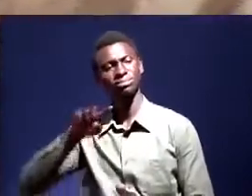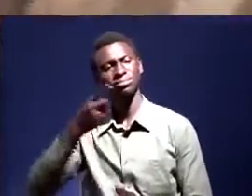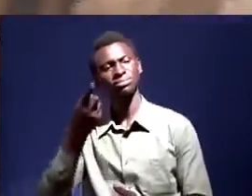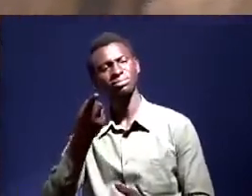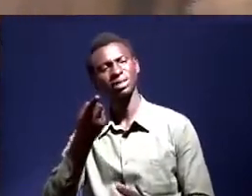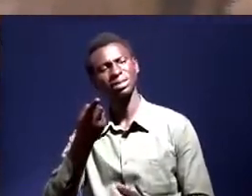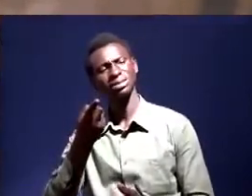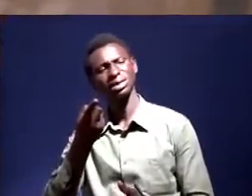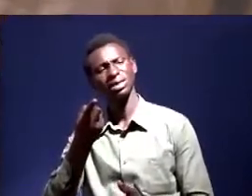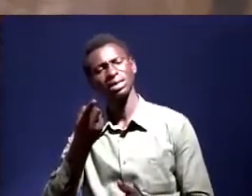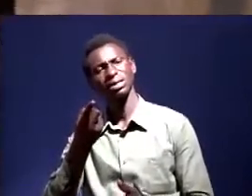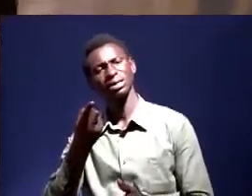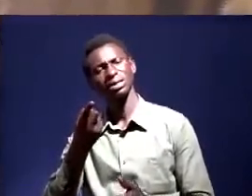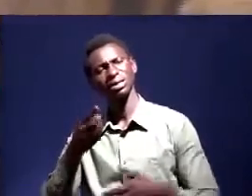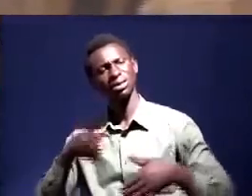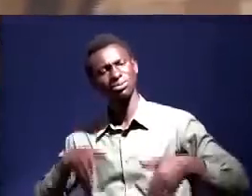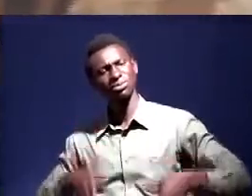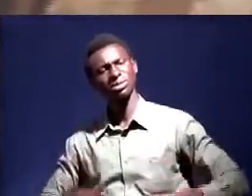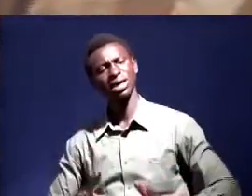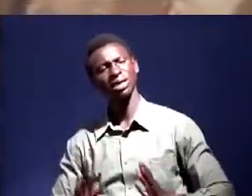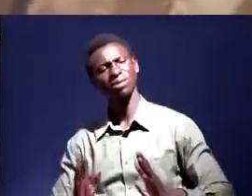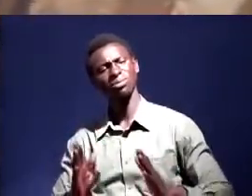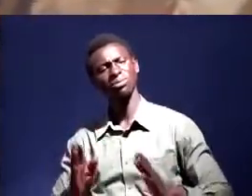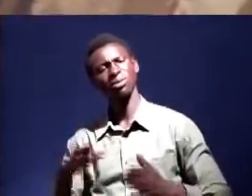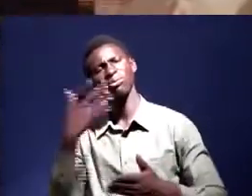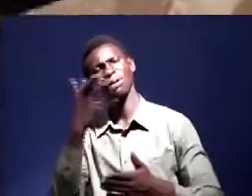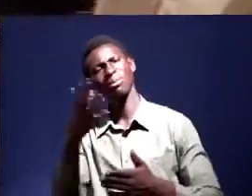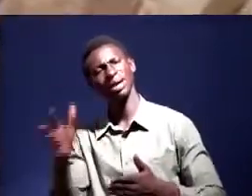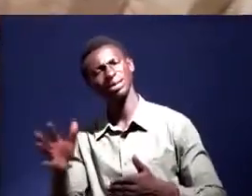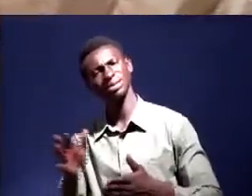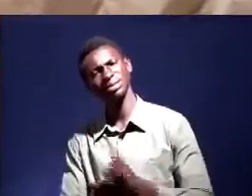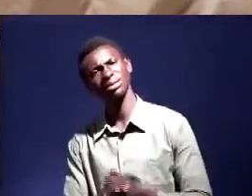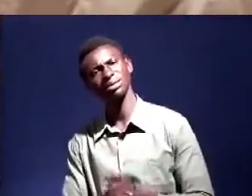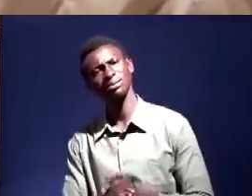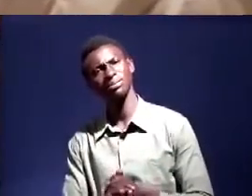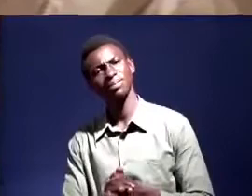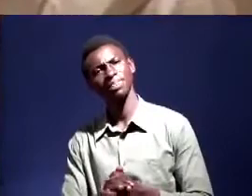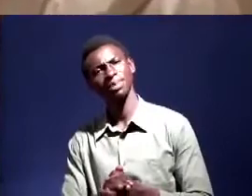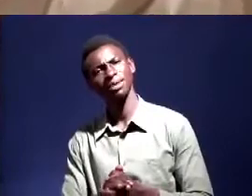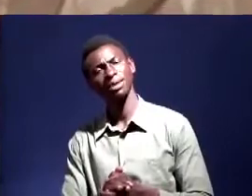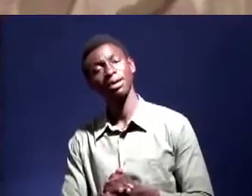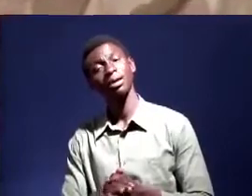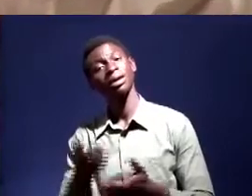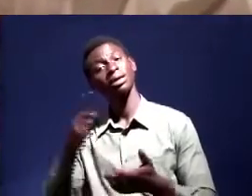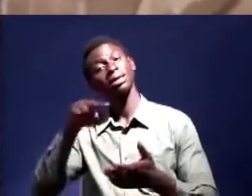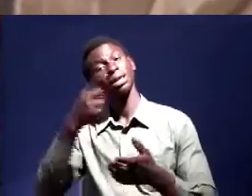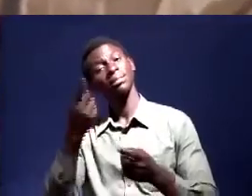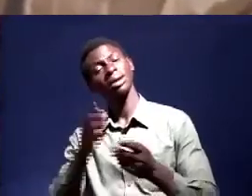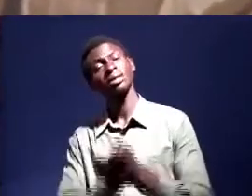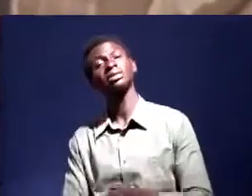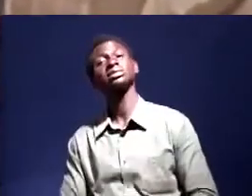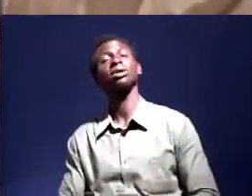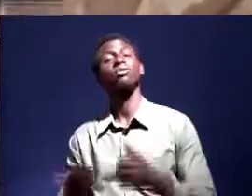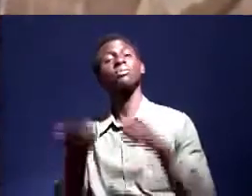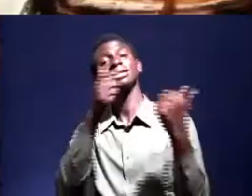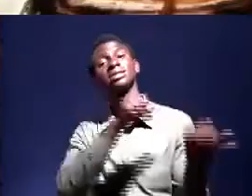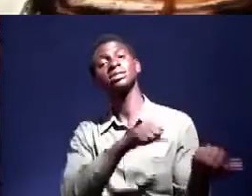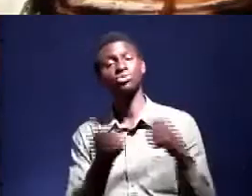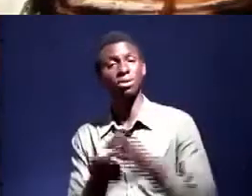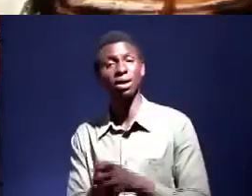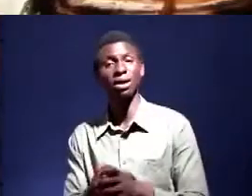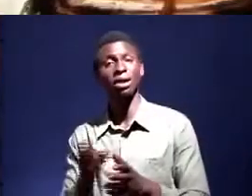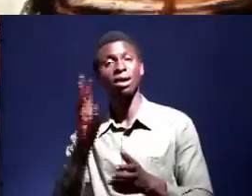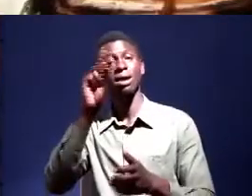kwa maji? It means to be baptized. Inamaanisha kubatizwa. Mark 16 verse 16. Marko sura ya 16 mstari wa 16.